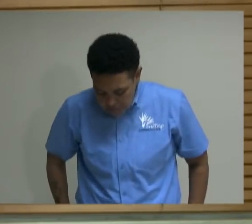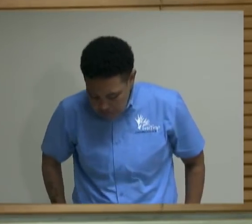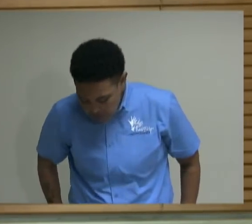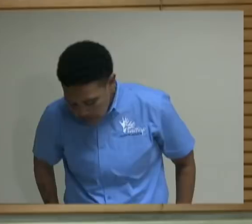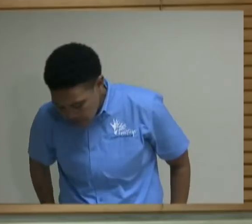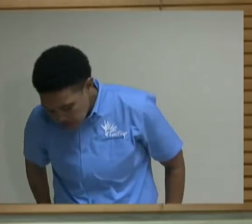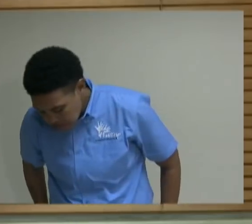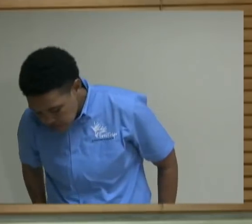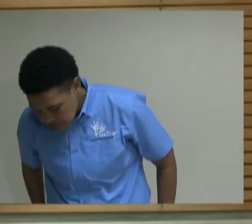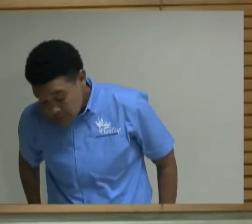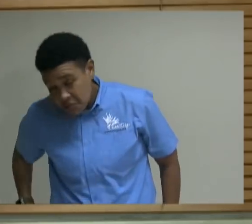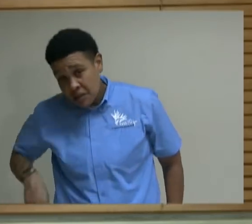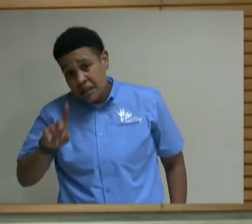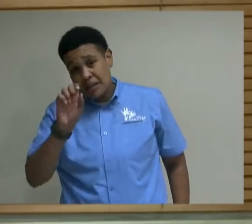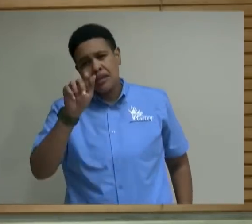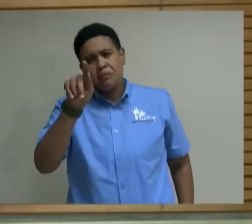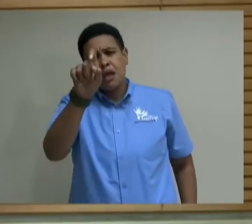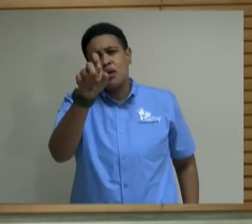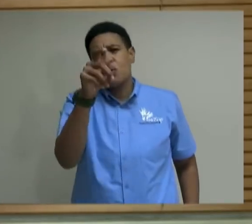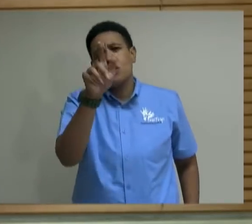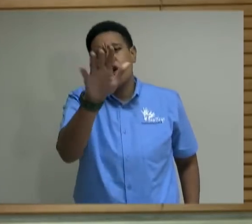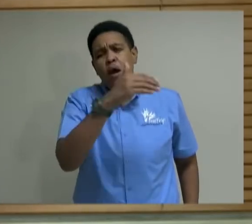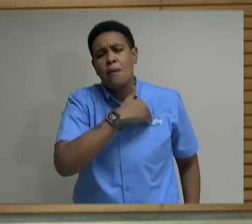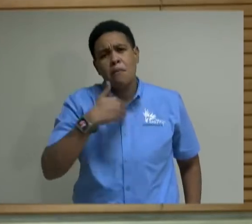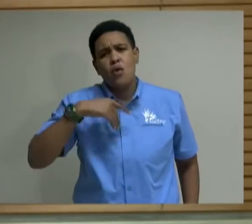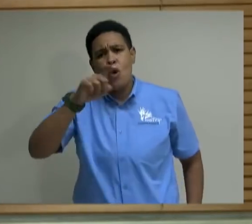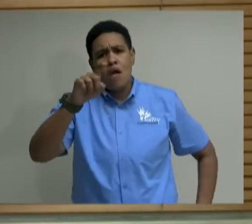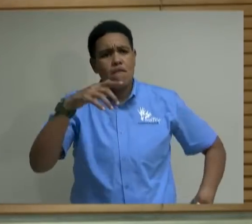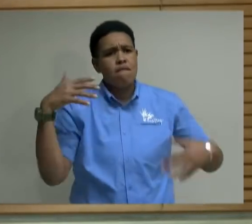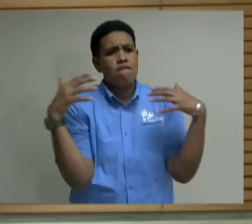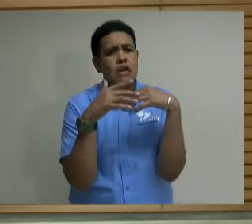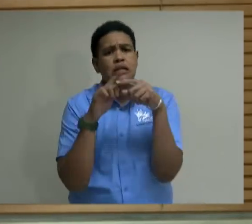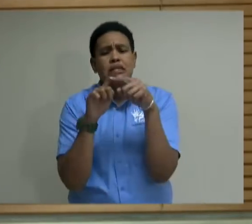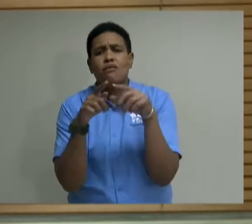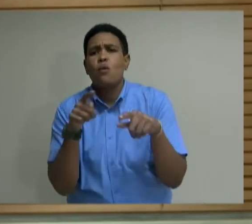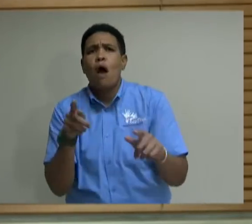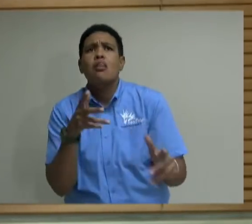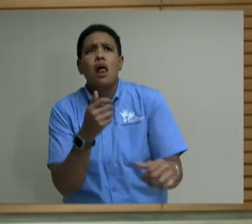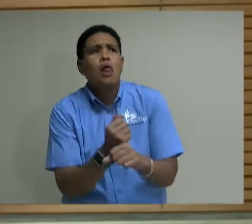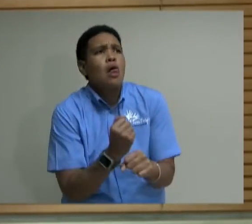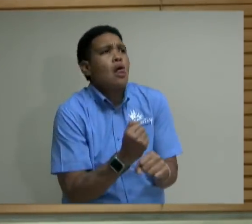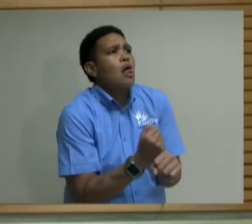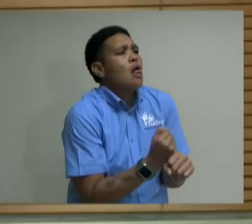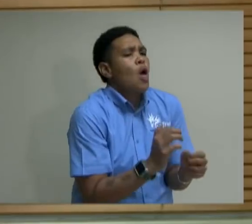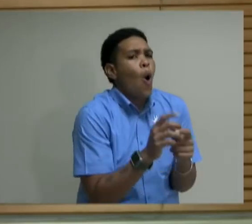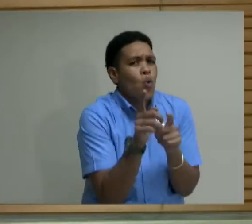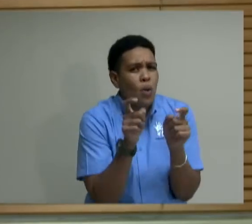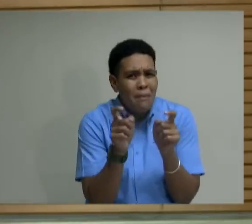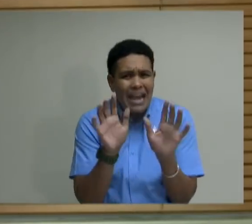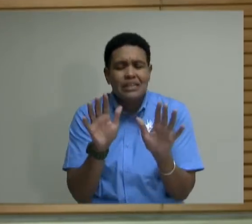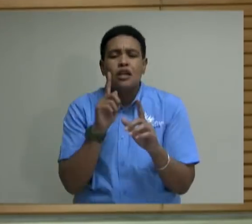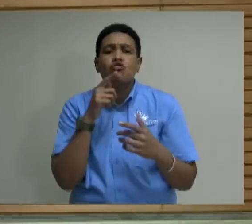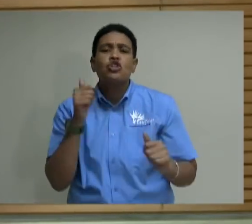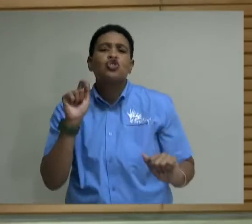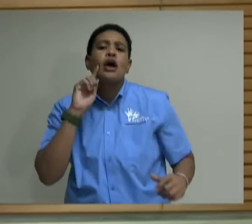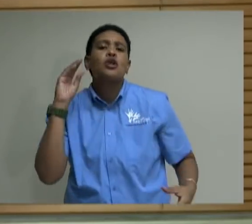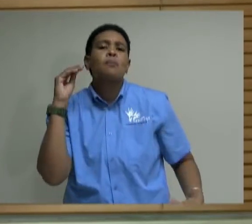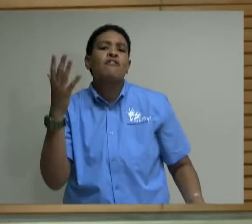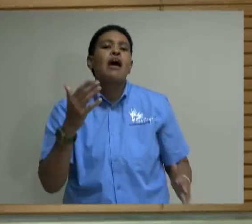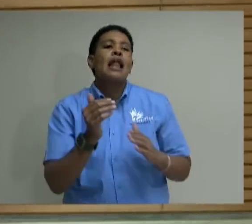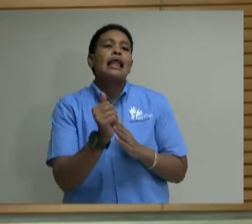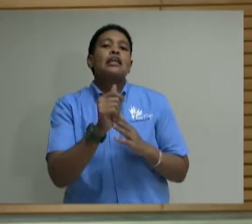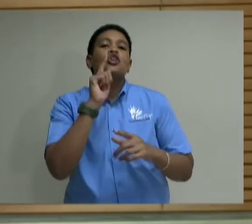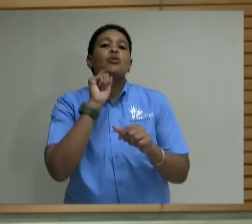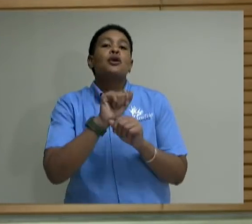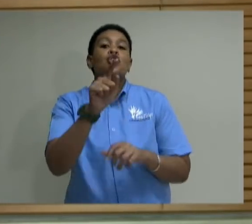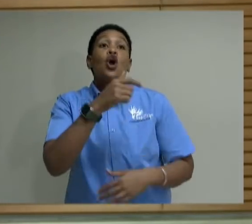own fears and anxiety while executing your duties on the ground. How do you cope with that and just sort of provide the leadership to reassure